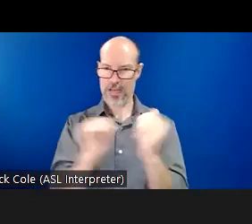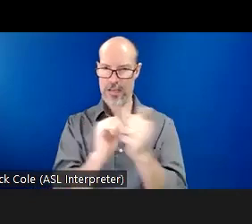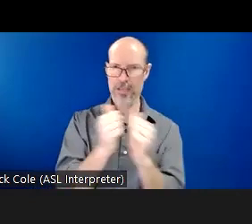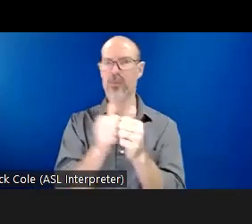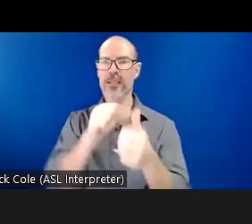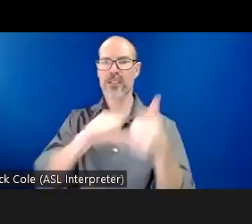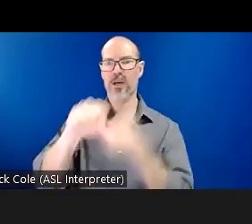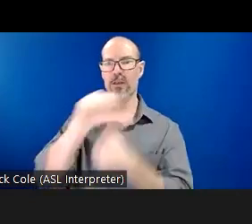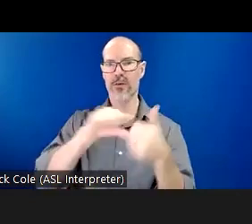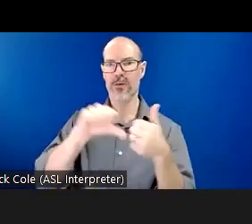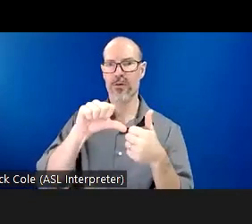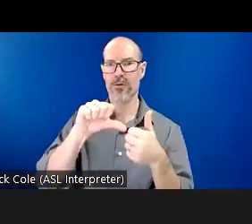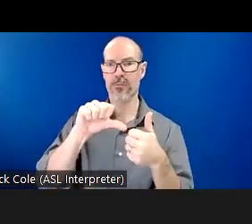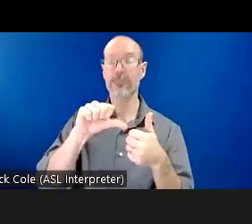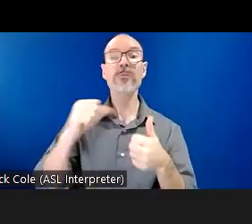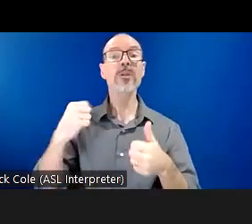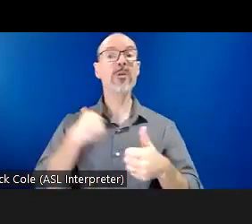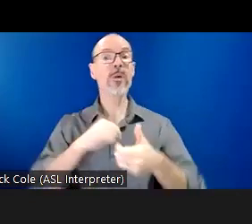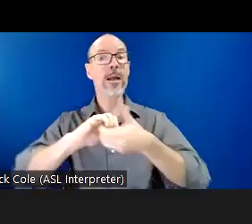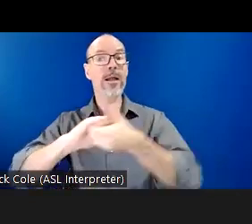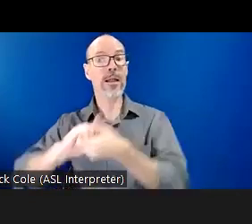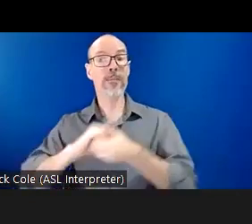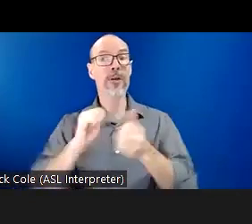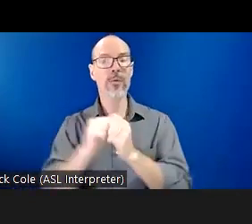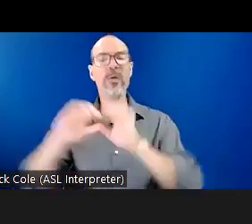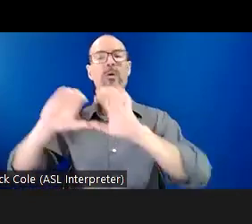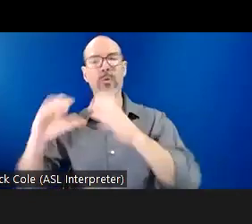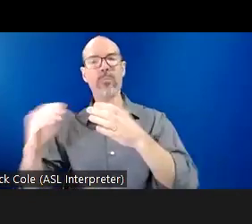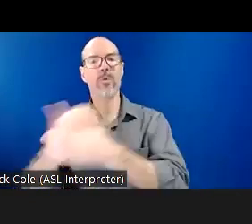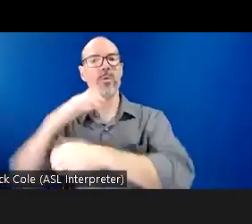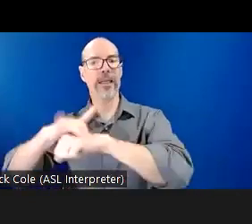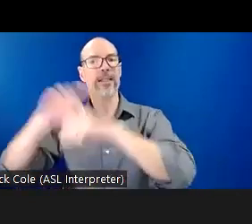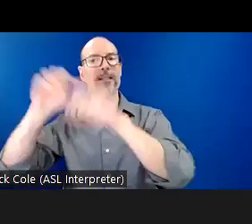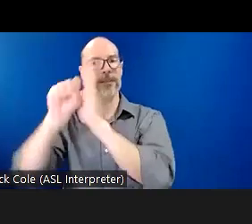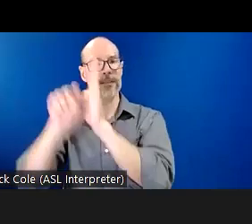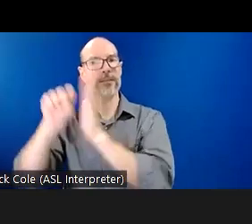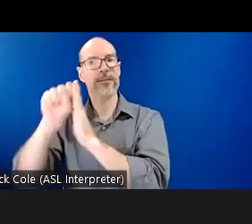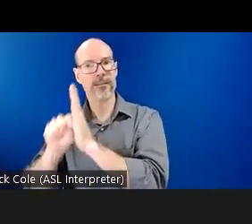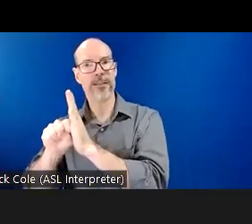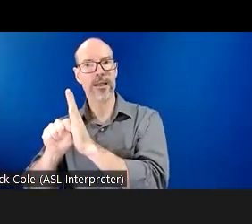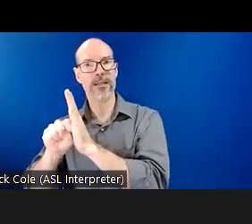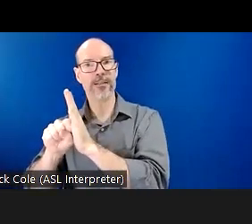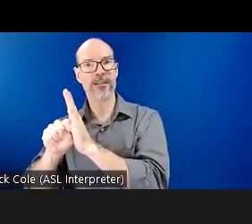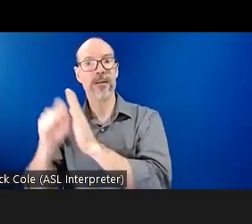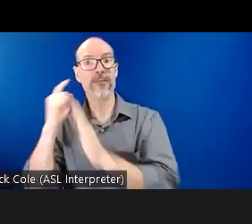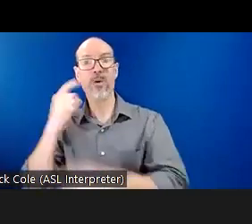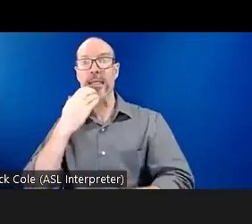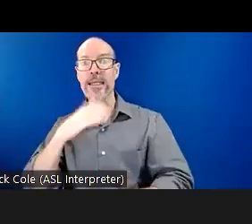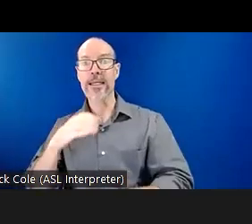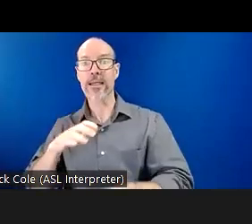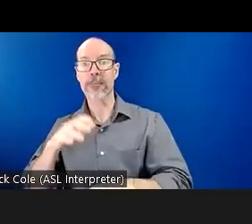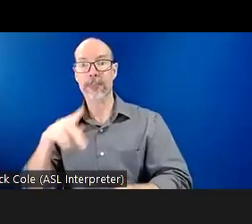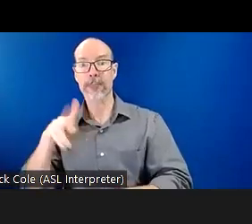states for heat pumps in the $500 million tier. If,